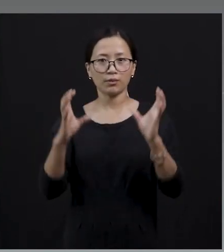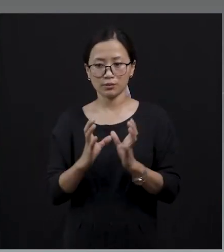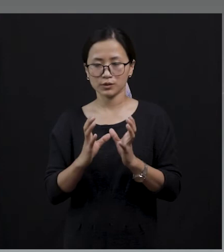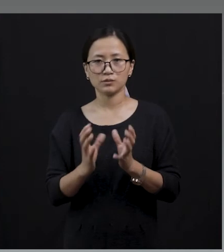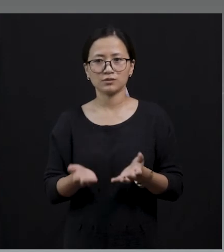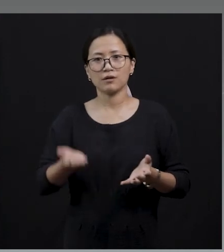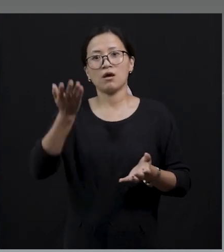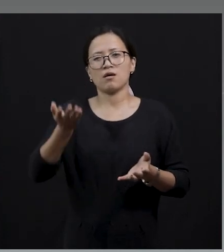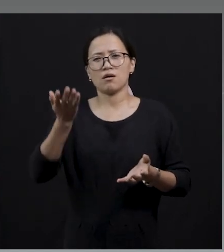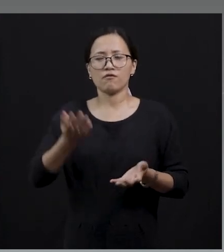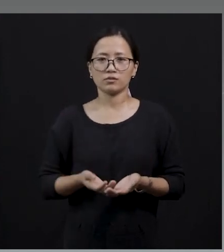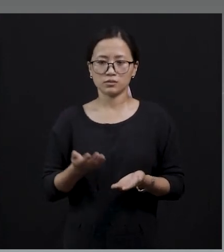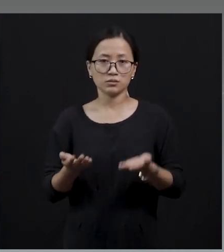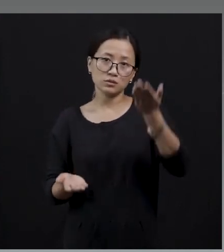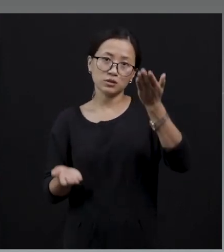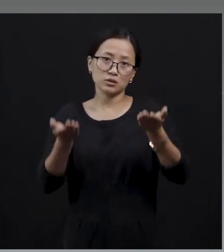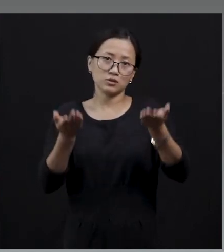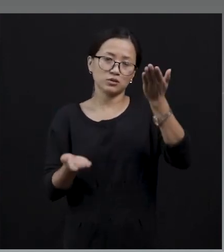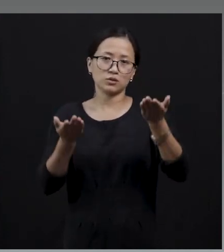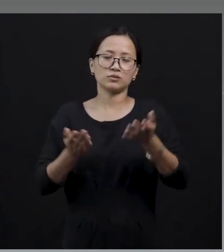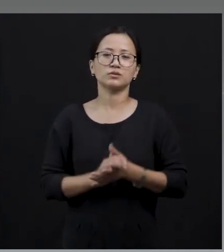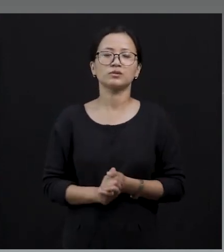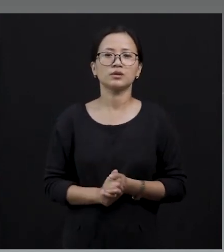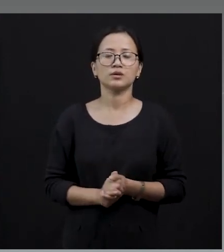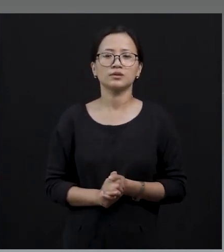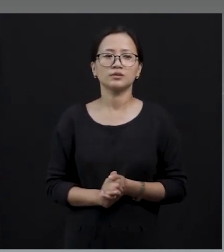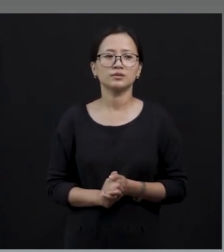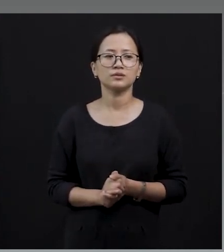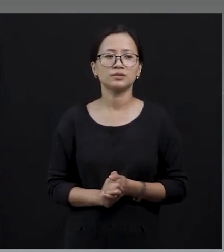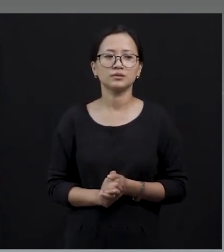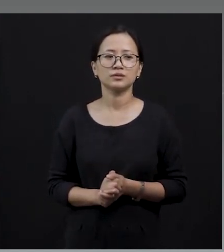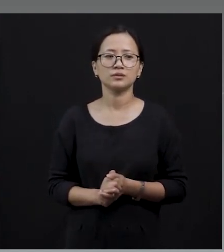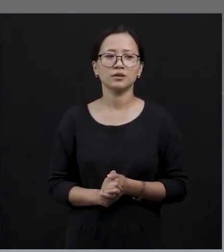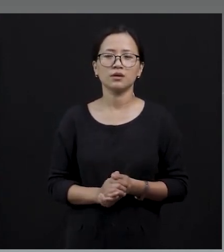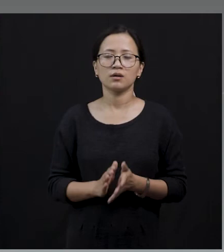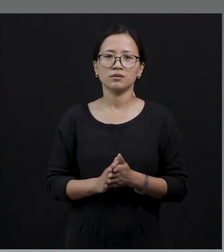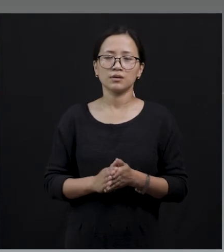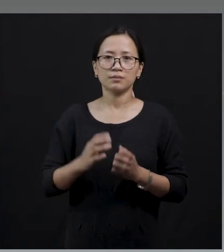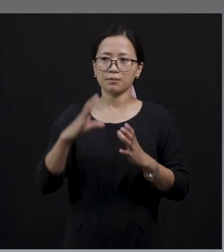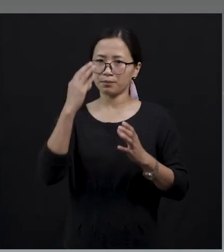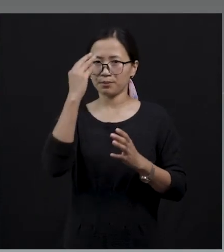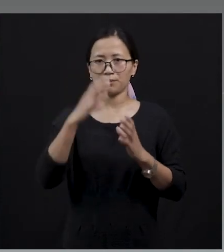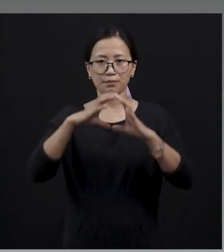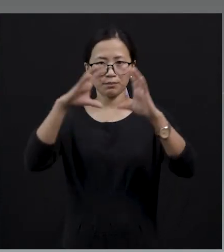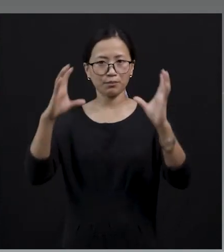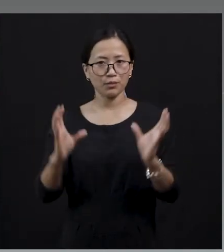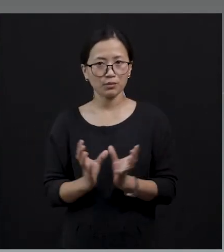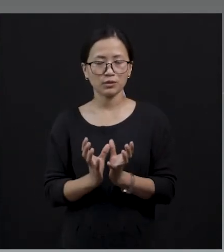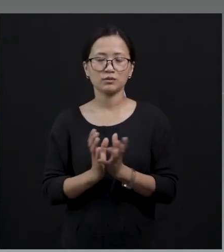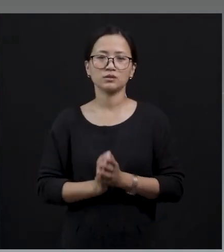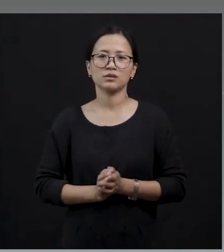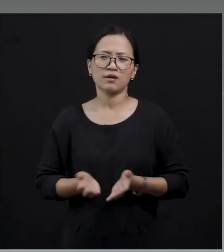the brinjal side. Or we can also say the pumpkin is heavier than one